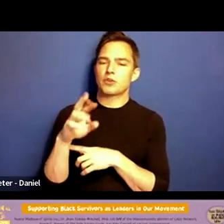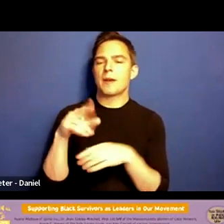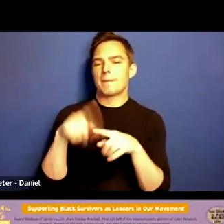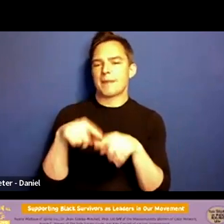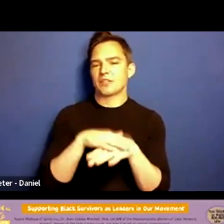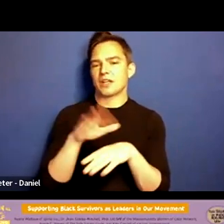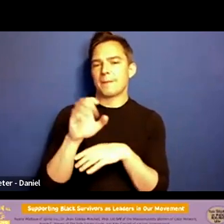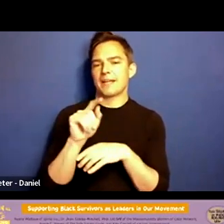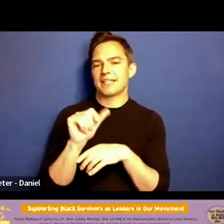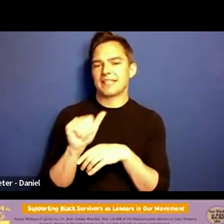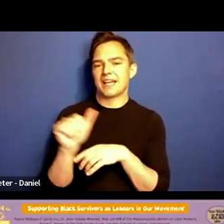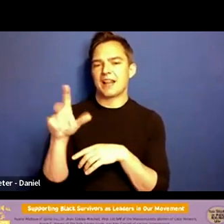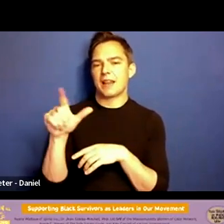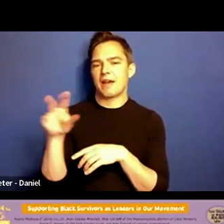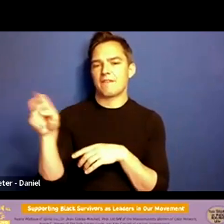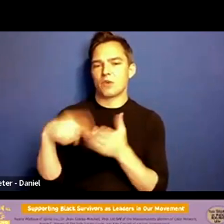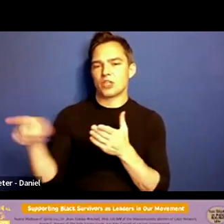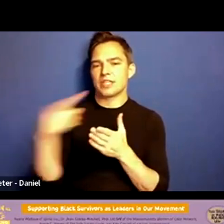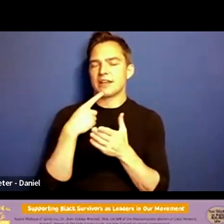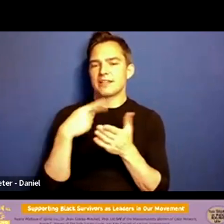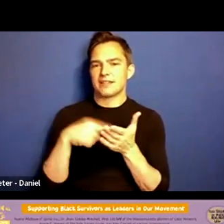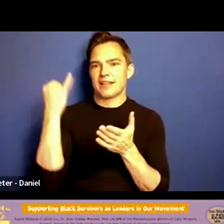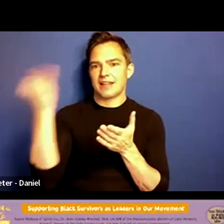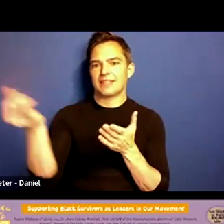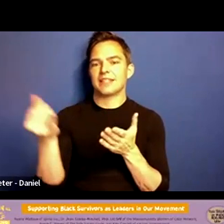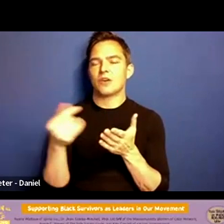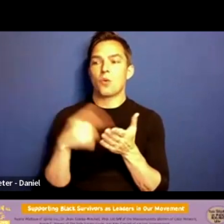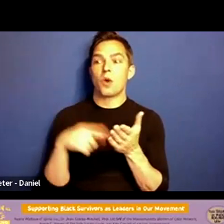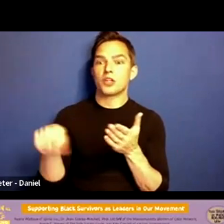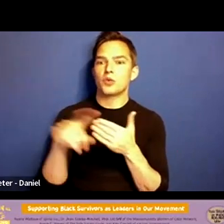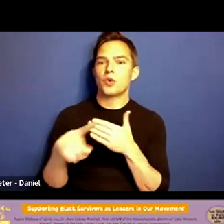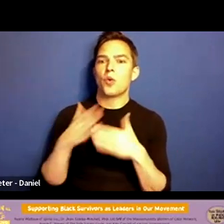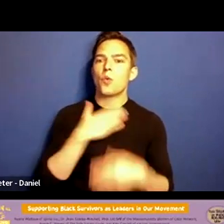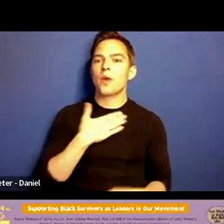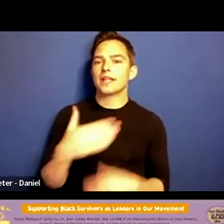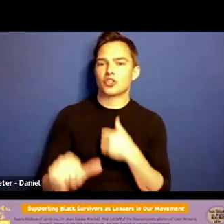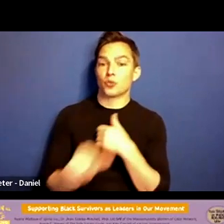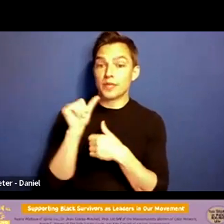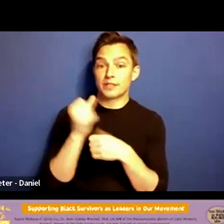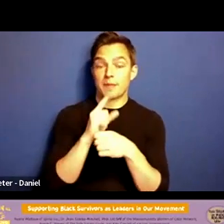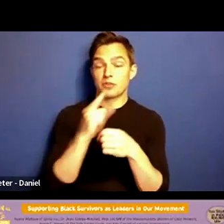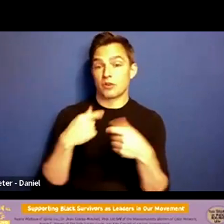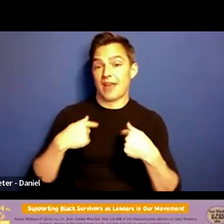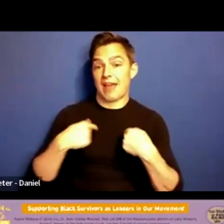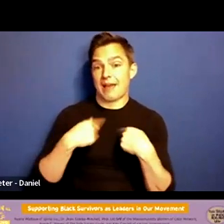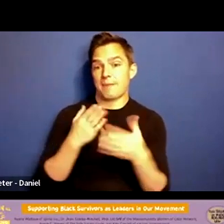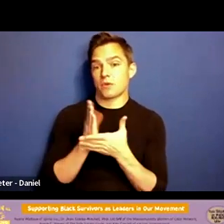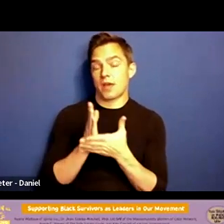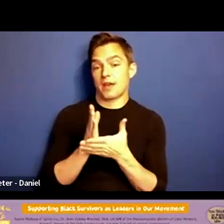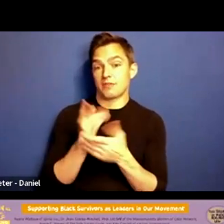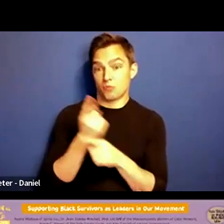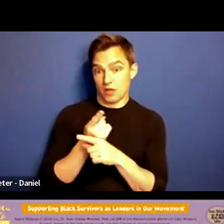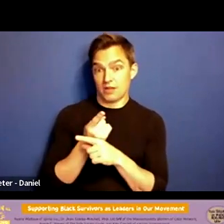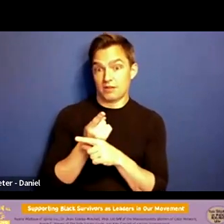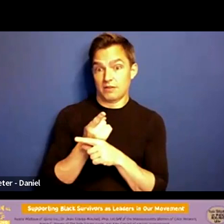talks about, is this idea of what are you willing to risk in order to to make sure that I'm okay, right? So when I